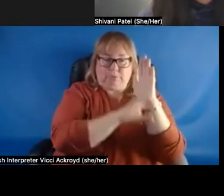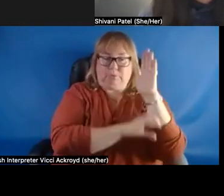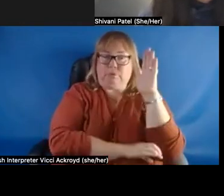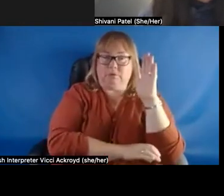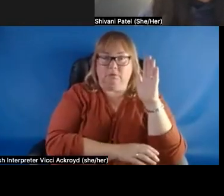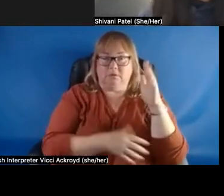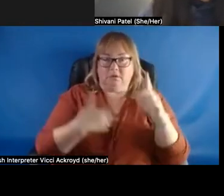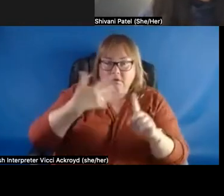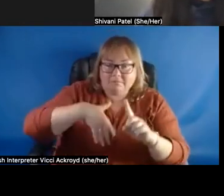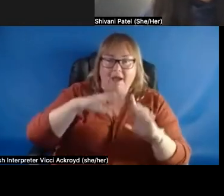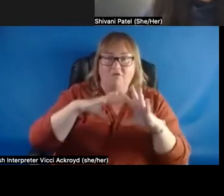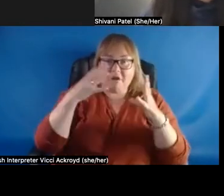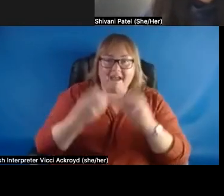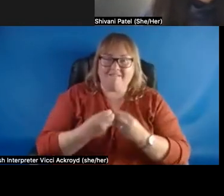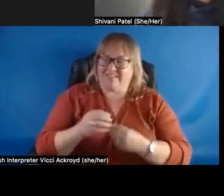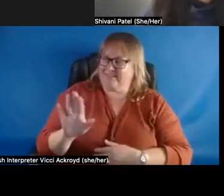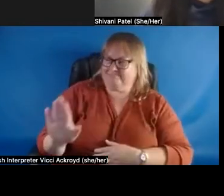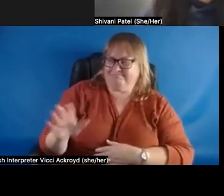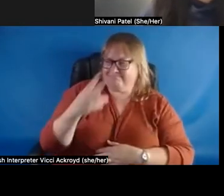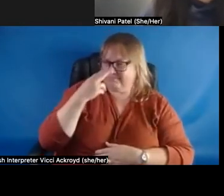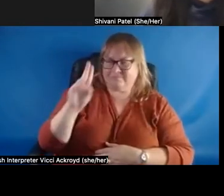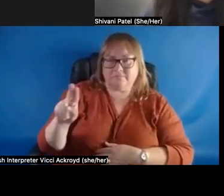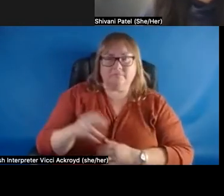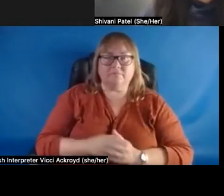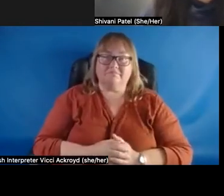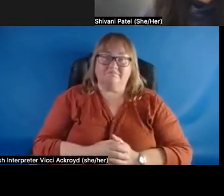do you want to? Yeah, I just find it interesting how